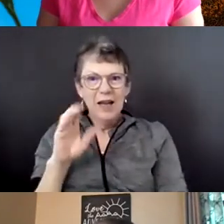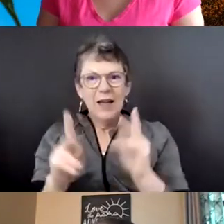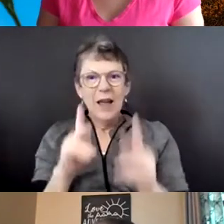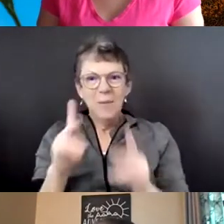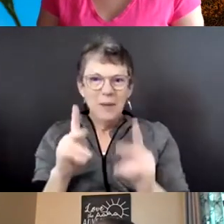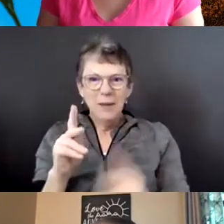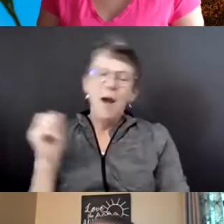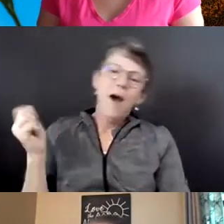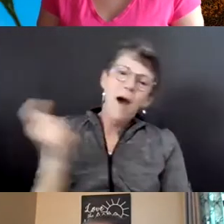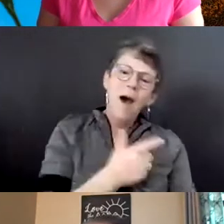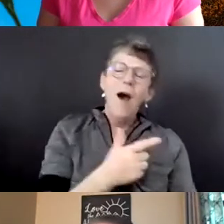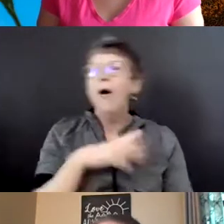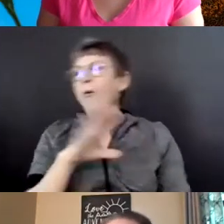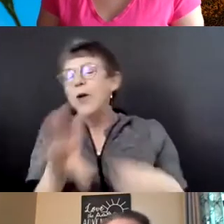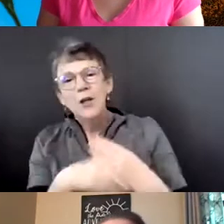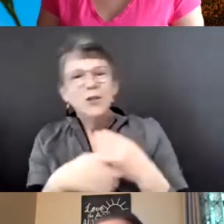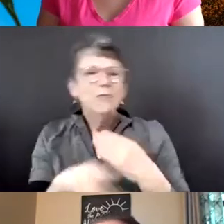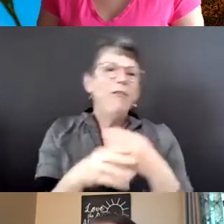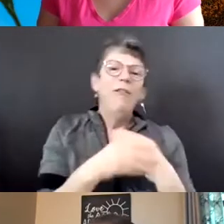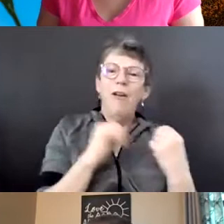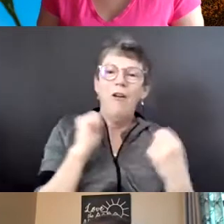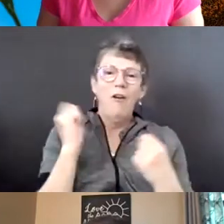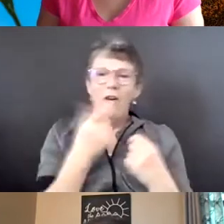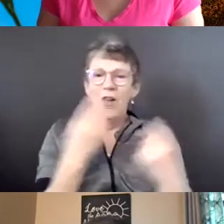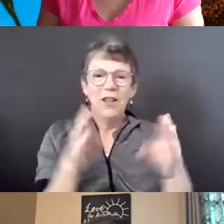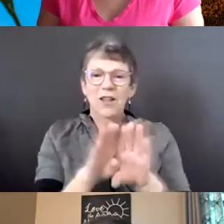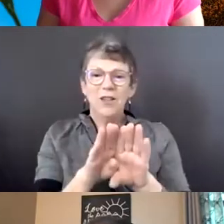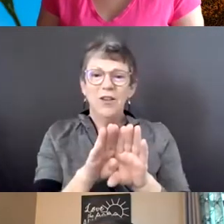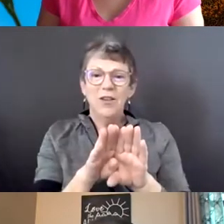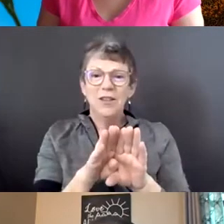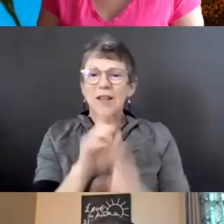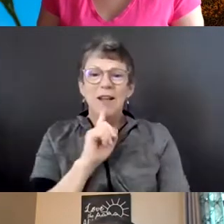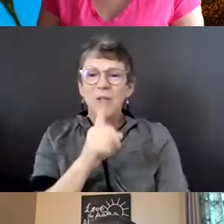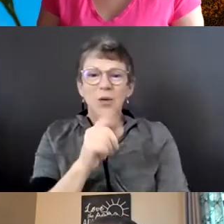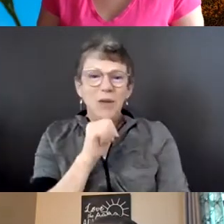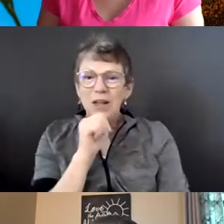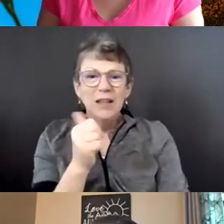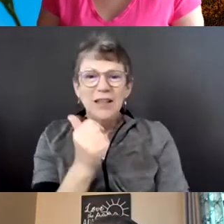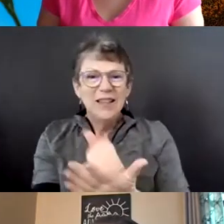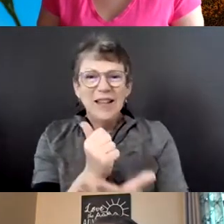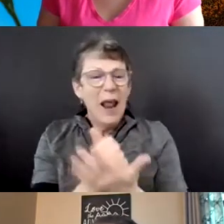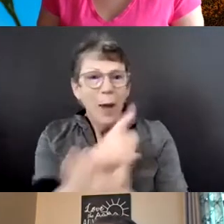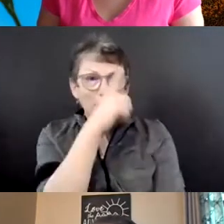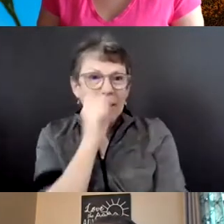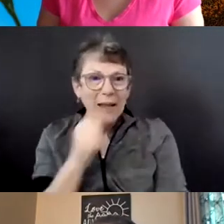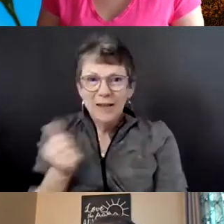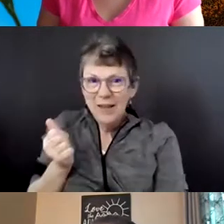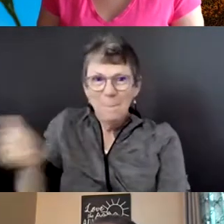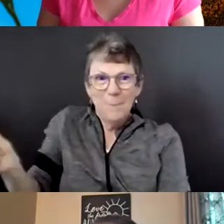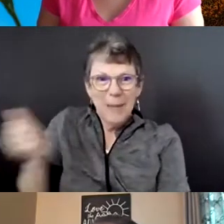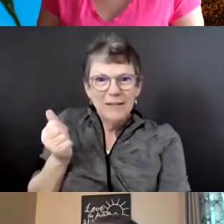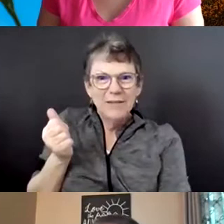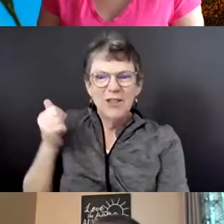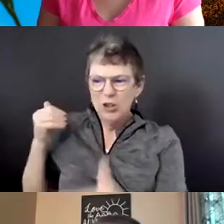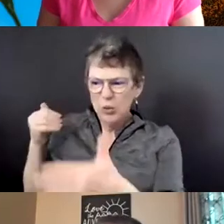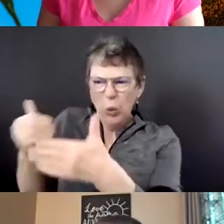of these in and it's great, and they're like, it doesn't really help because the button is too close. And so it's those little things that we